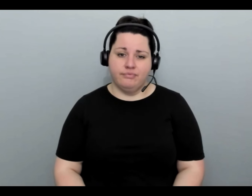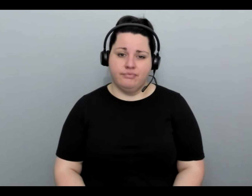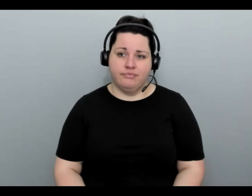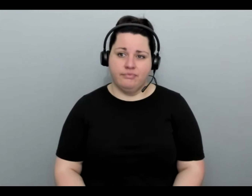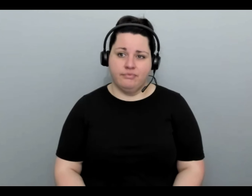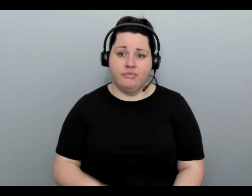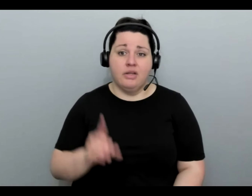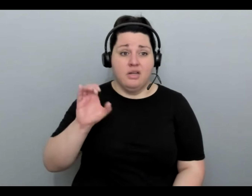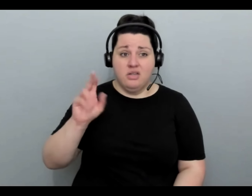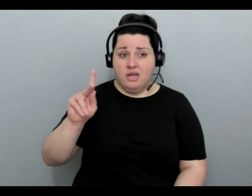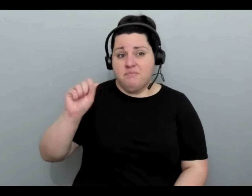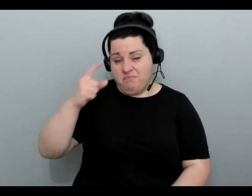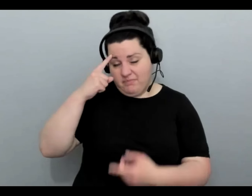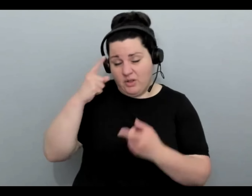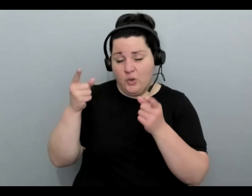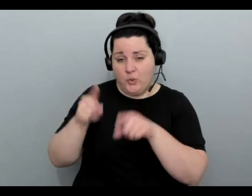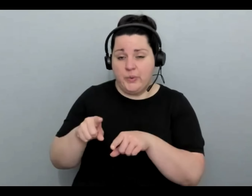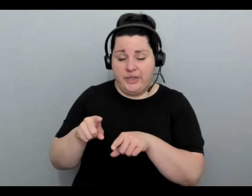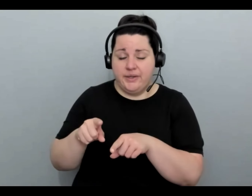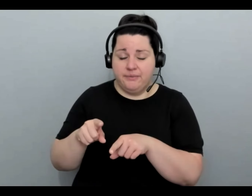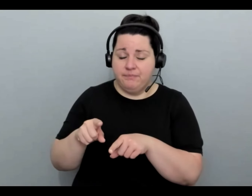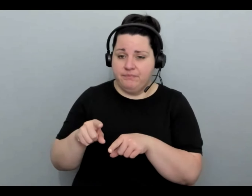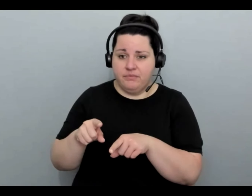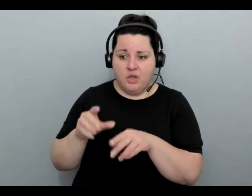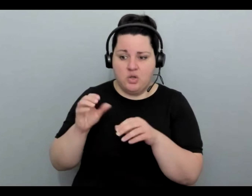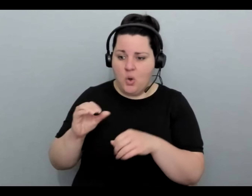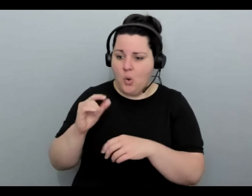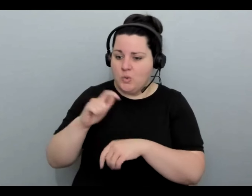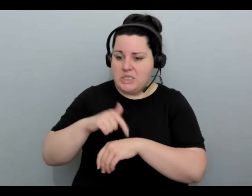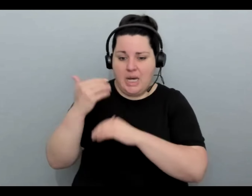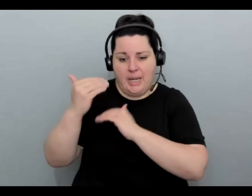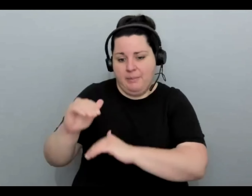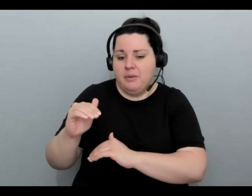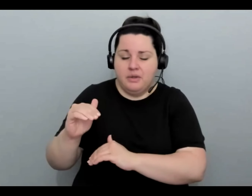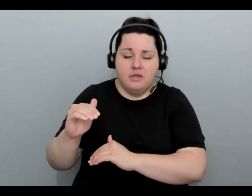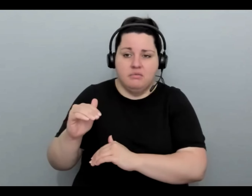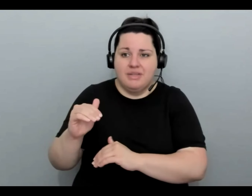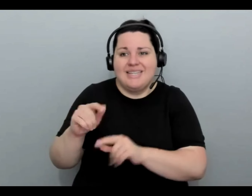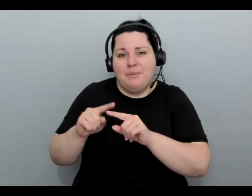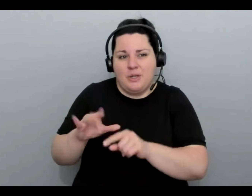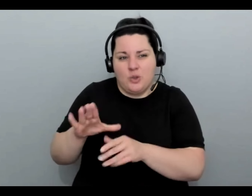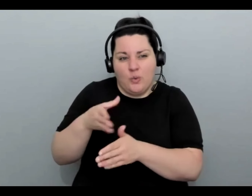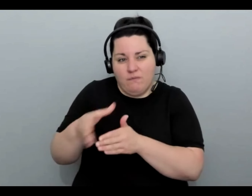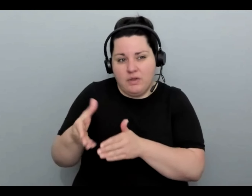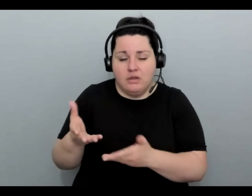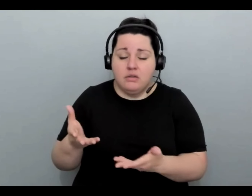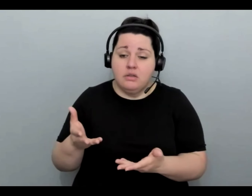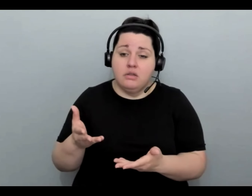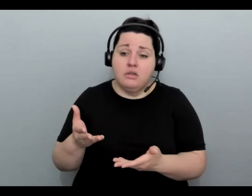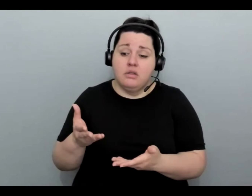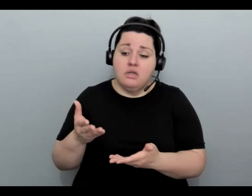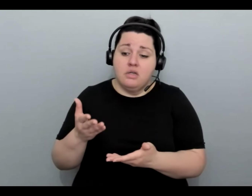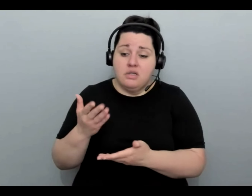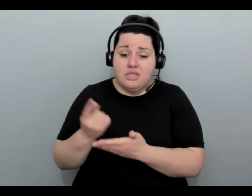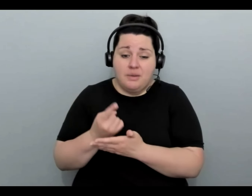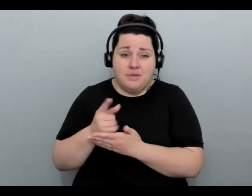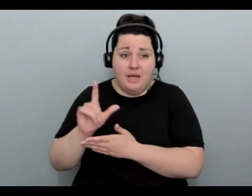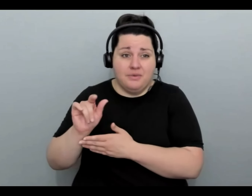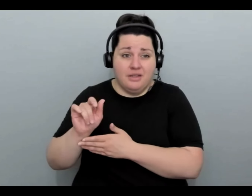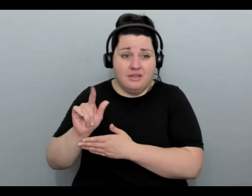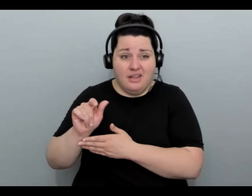Agree entirely. It's really there's no set time limit. It depends on the field, right? In some cases, the gap in the literature is still there, at which